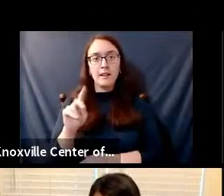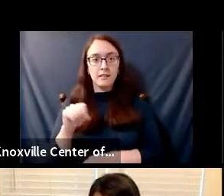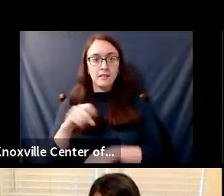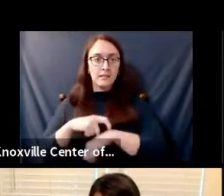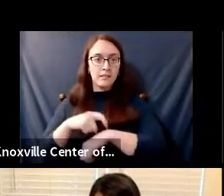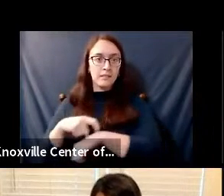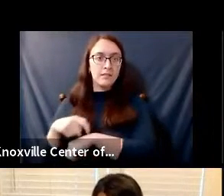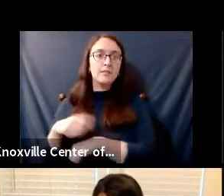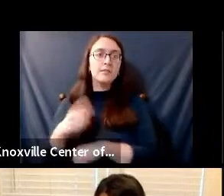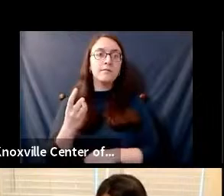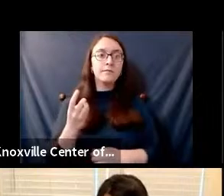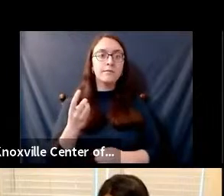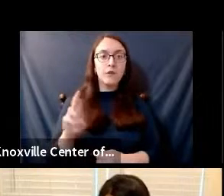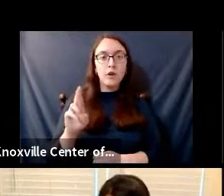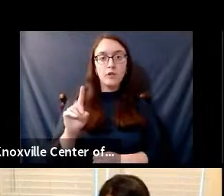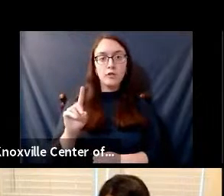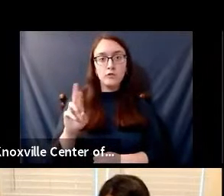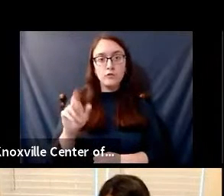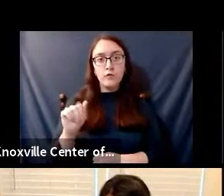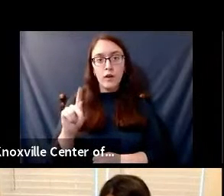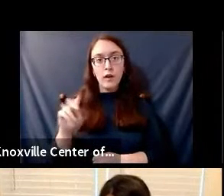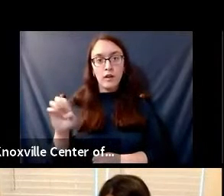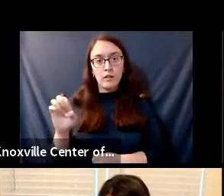Dr. Drake,